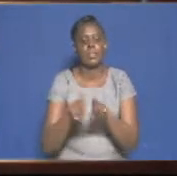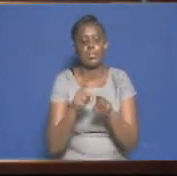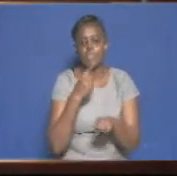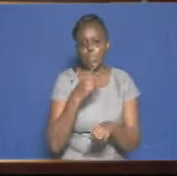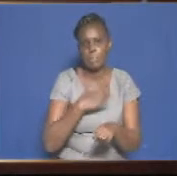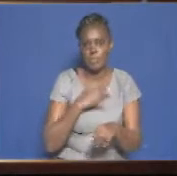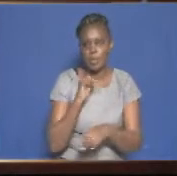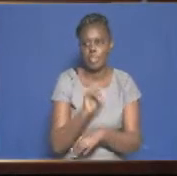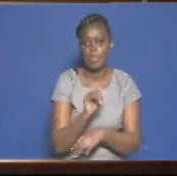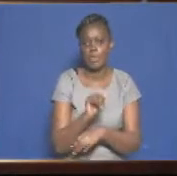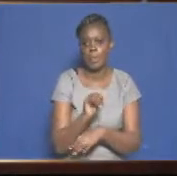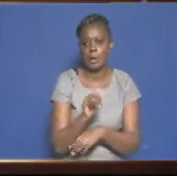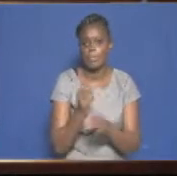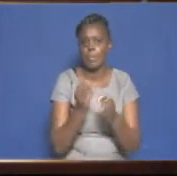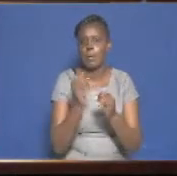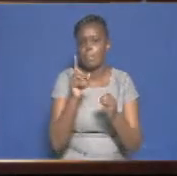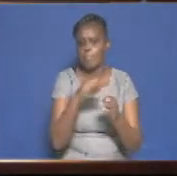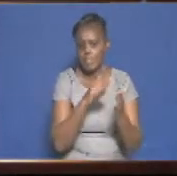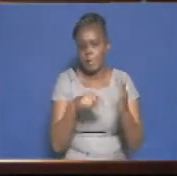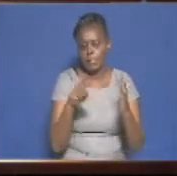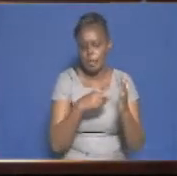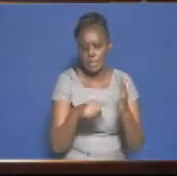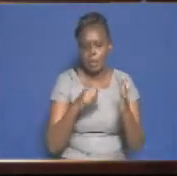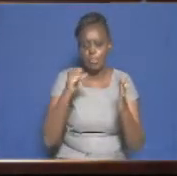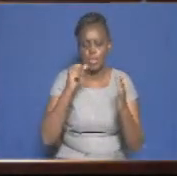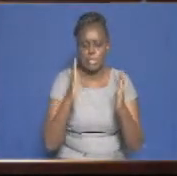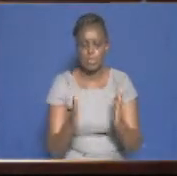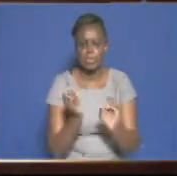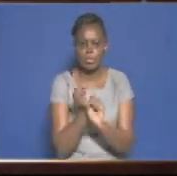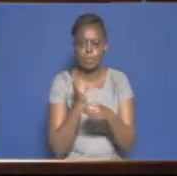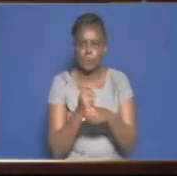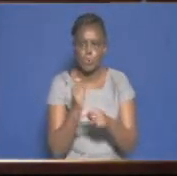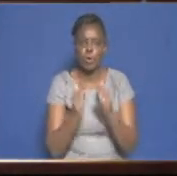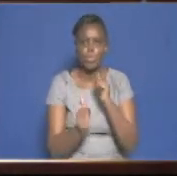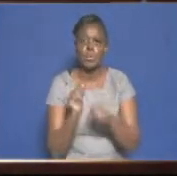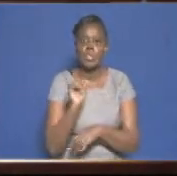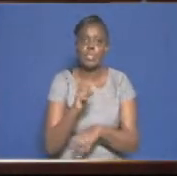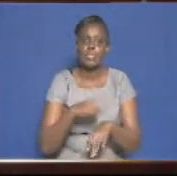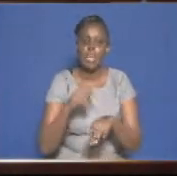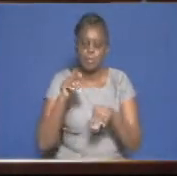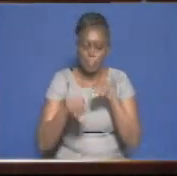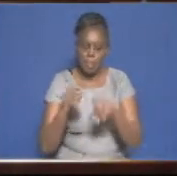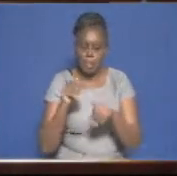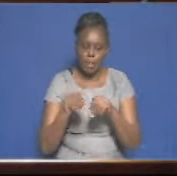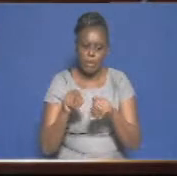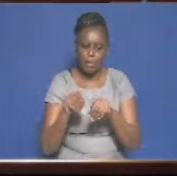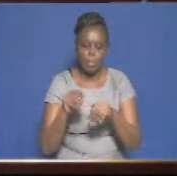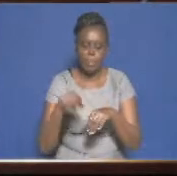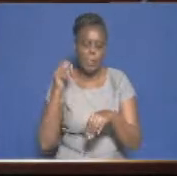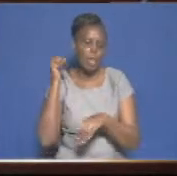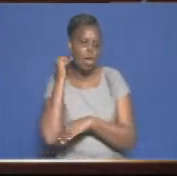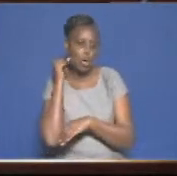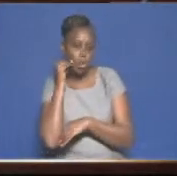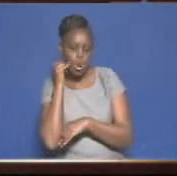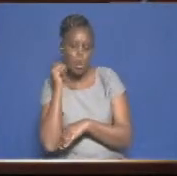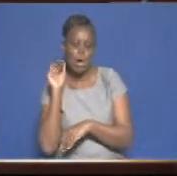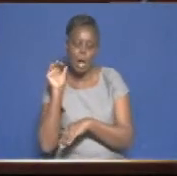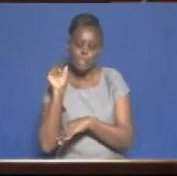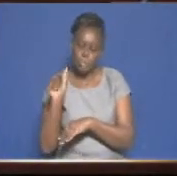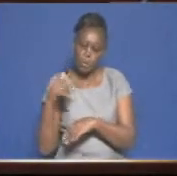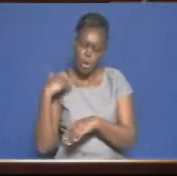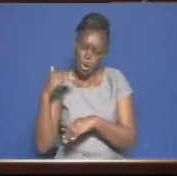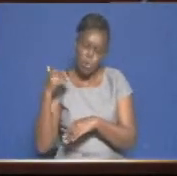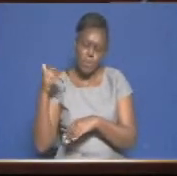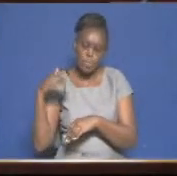me that there are many mistakes that politicians make, which is that when they are elected, they don't pick calls. I want to ask you to pick all